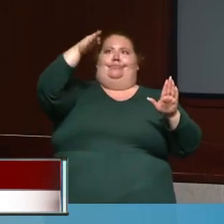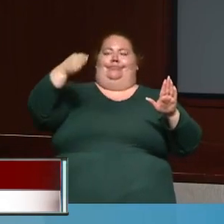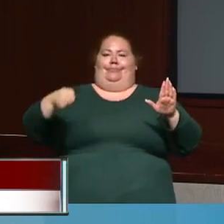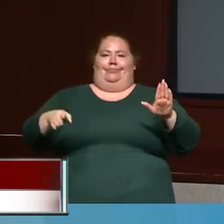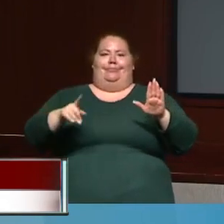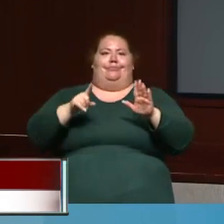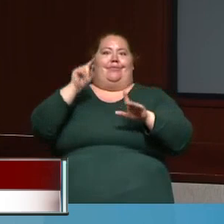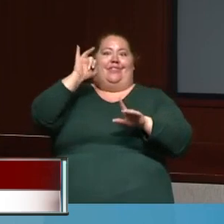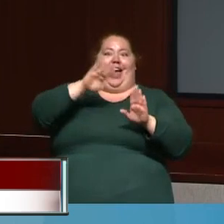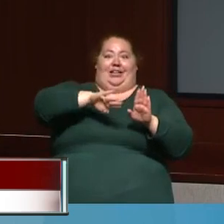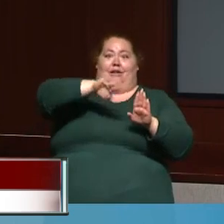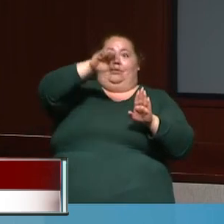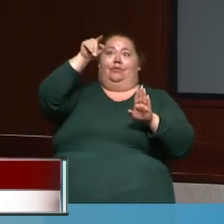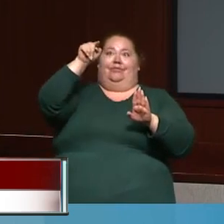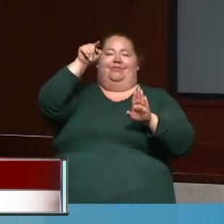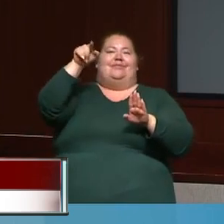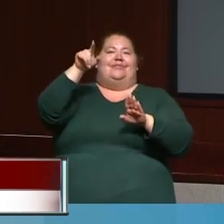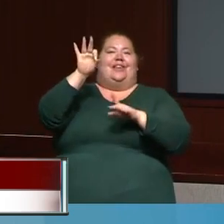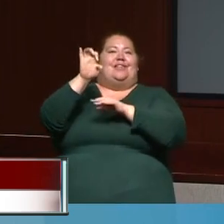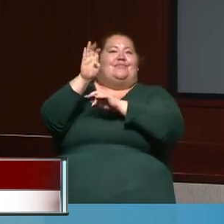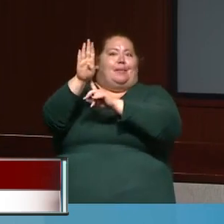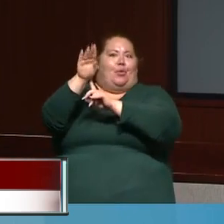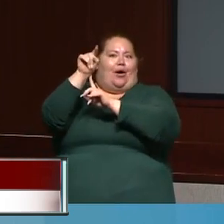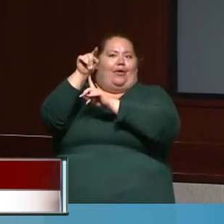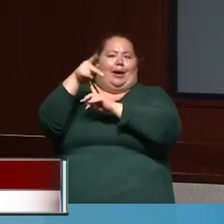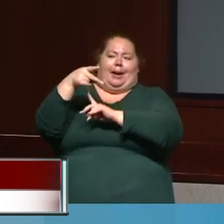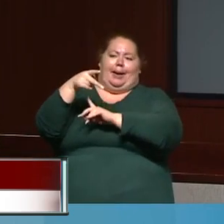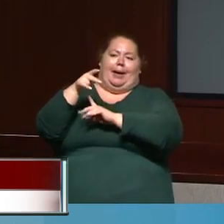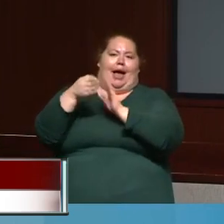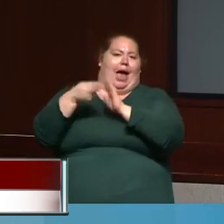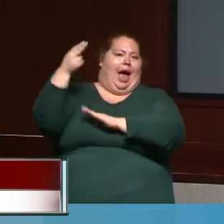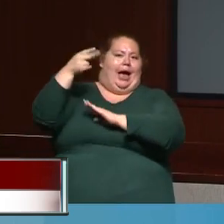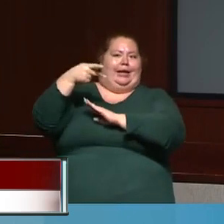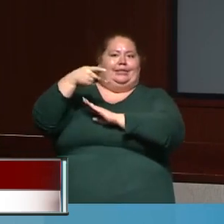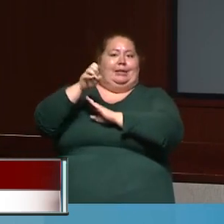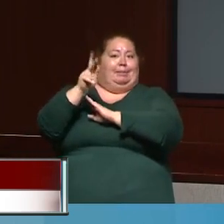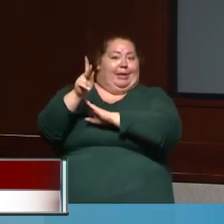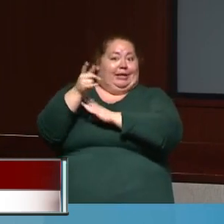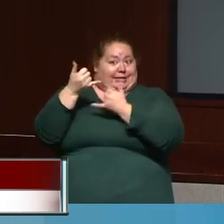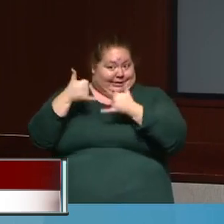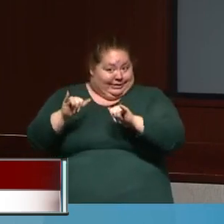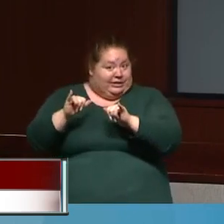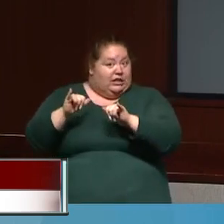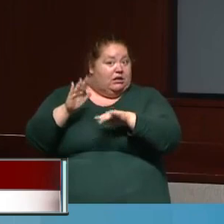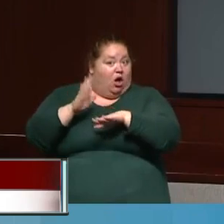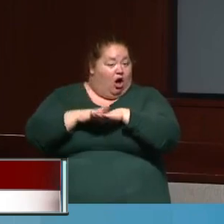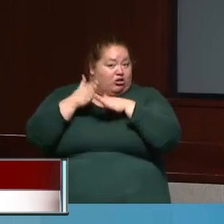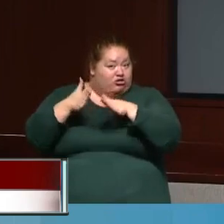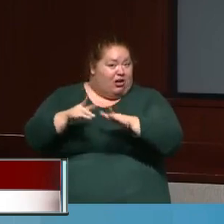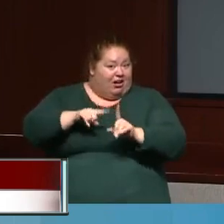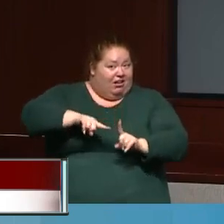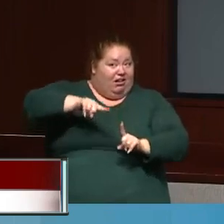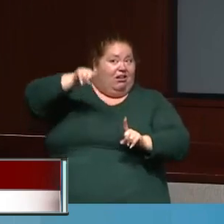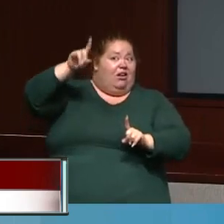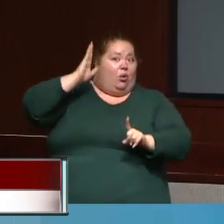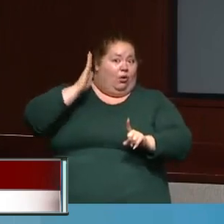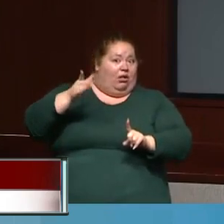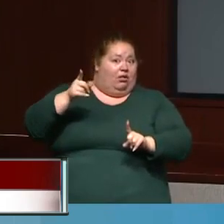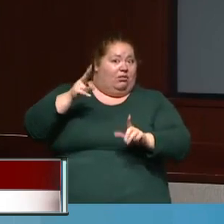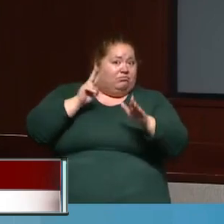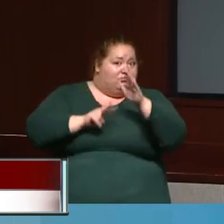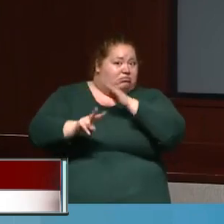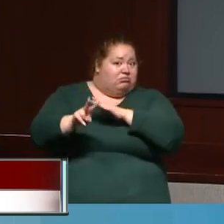and is it still showing a February peak for COVID-19? Thanks for the question, Sam. We'll have Bryn respond.